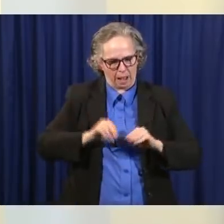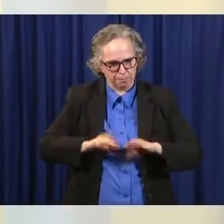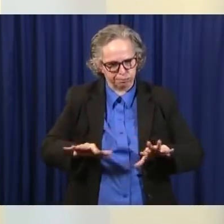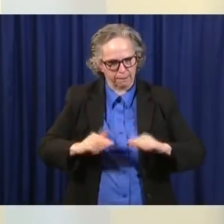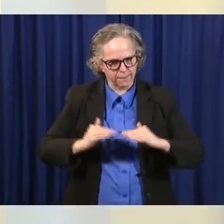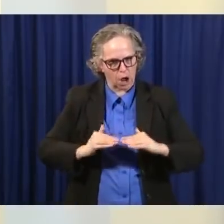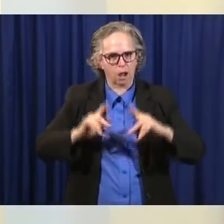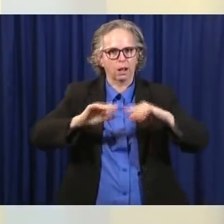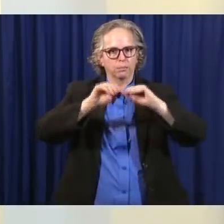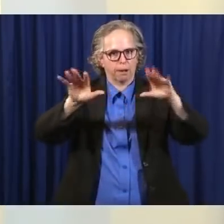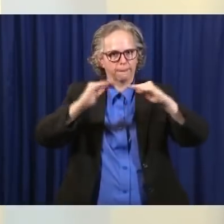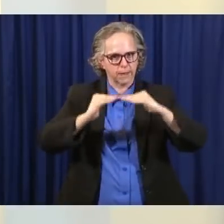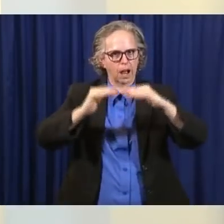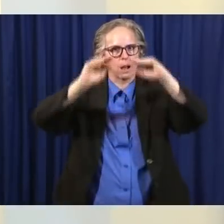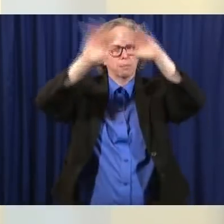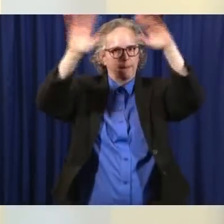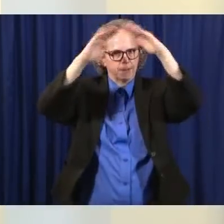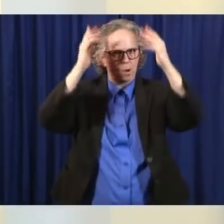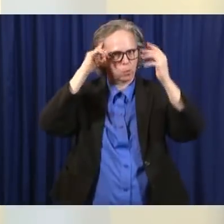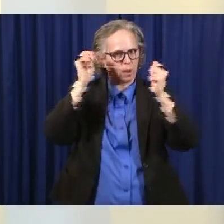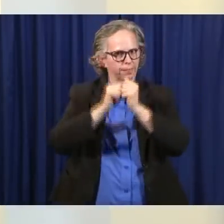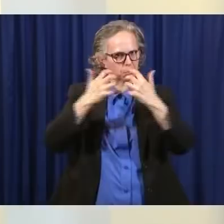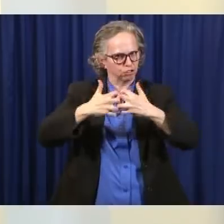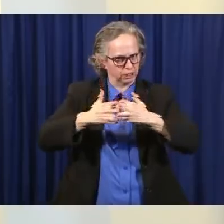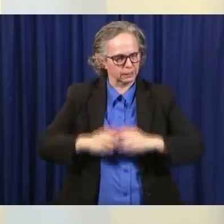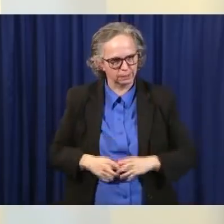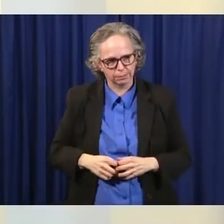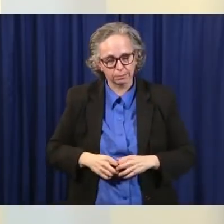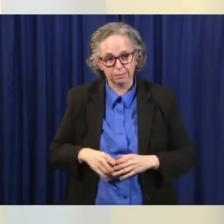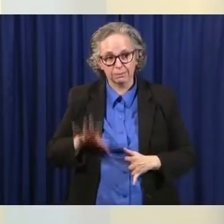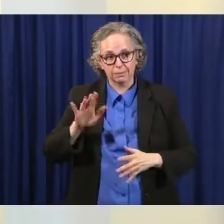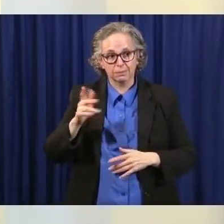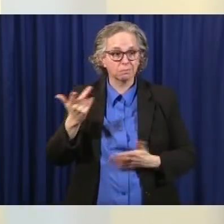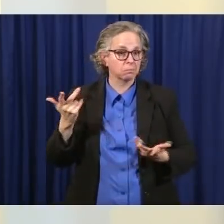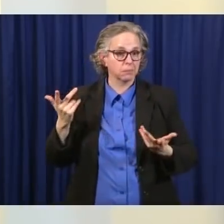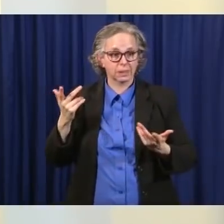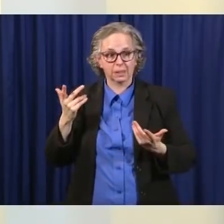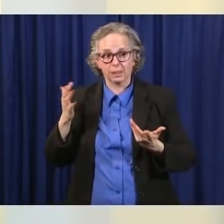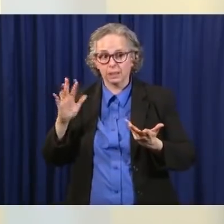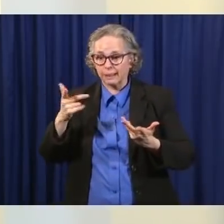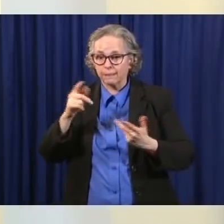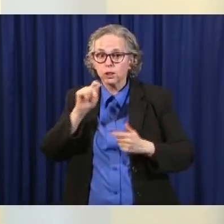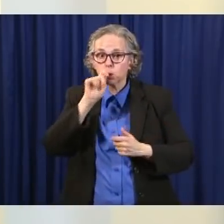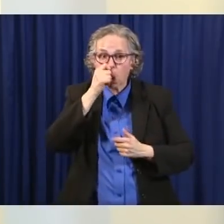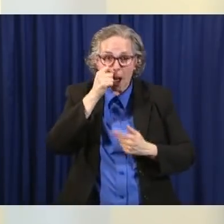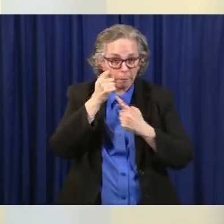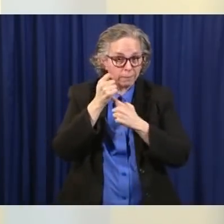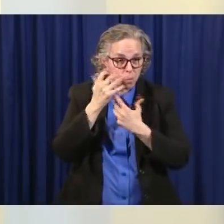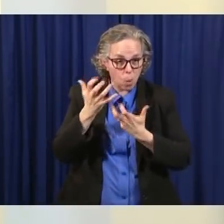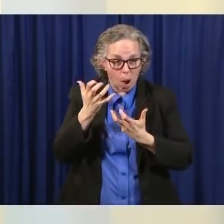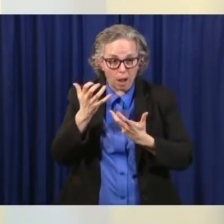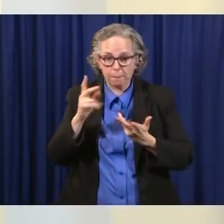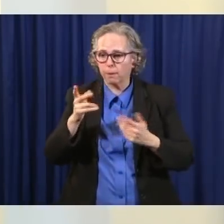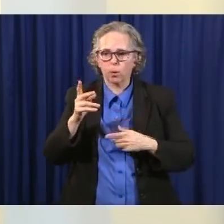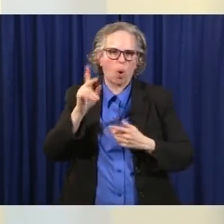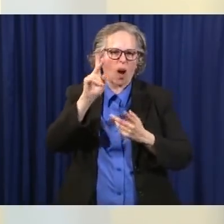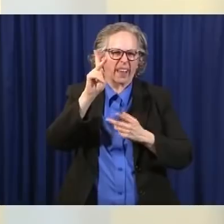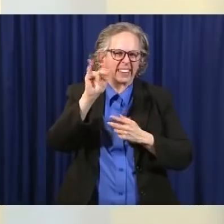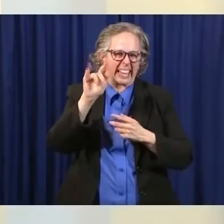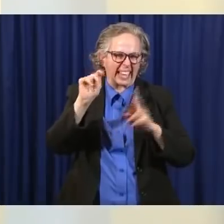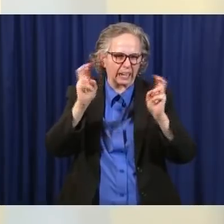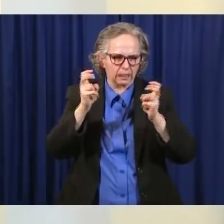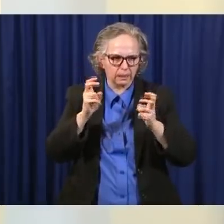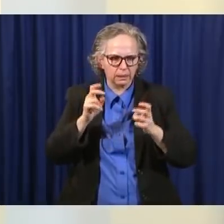kit and go get the specimen. So when these numbers were shared, and I think when we share these numbers, it's very hard to explain